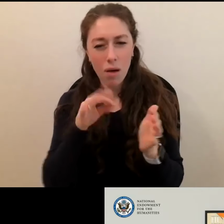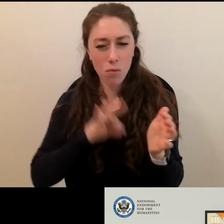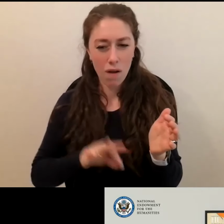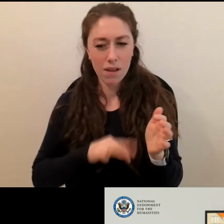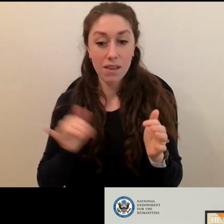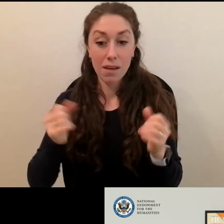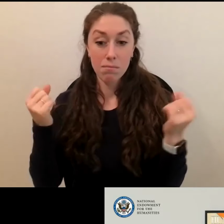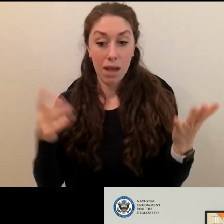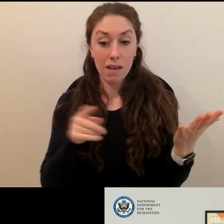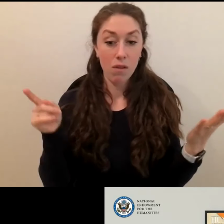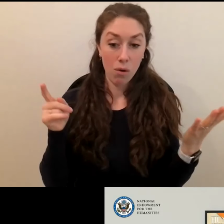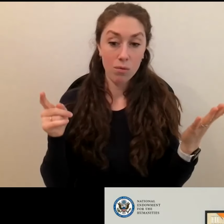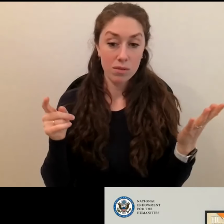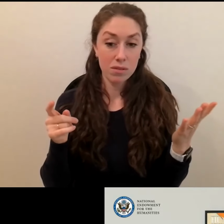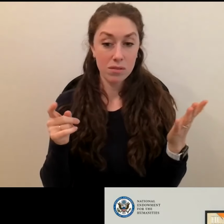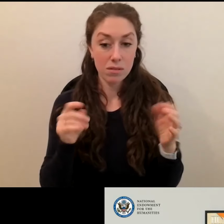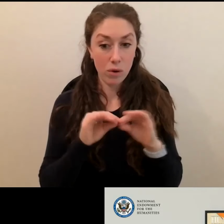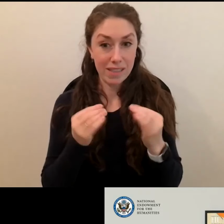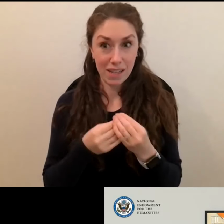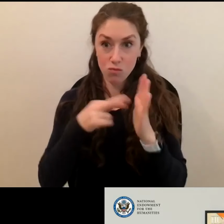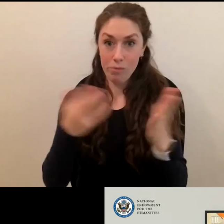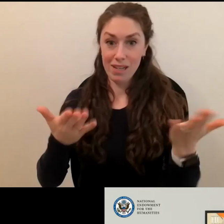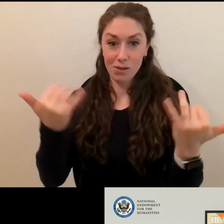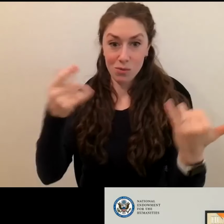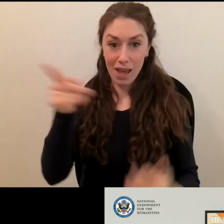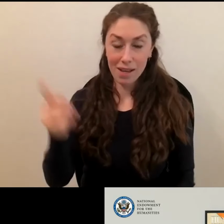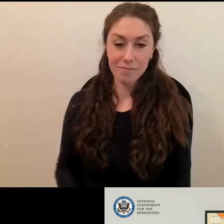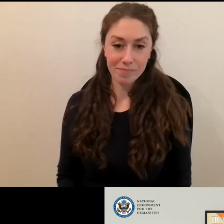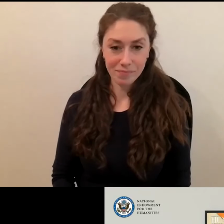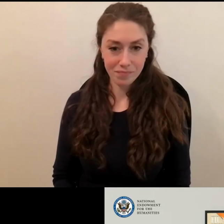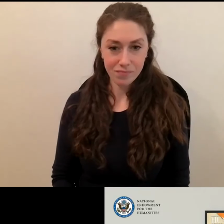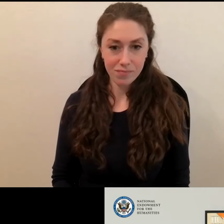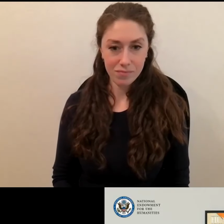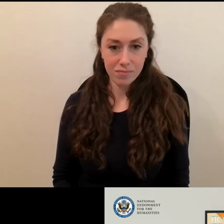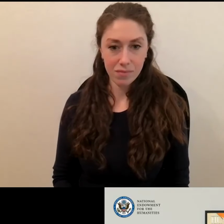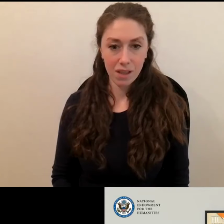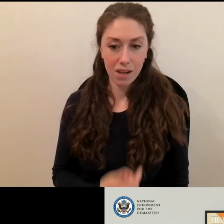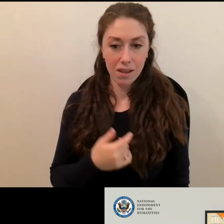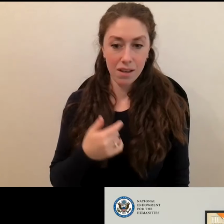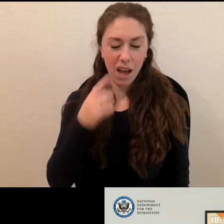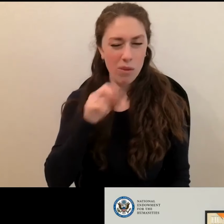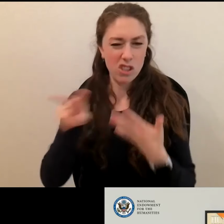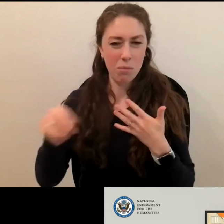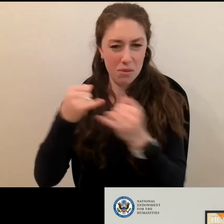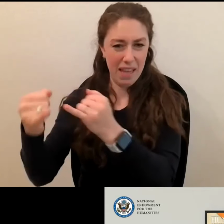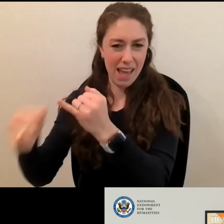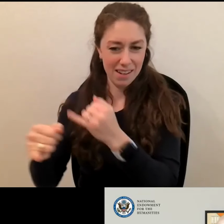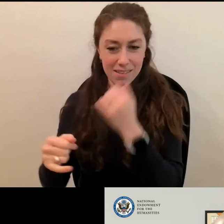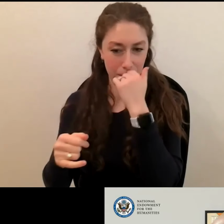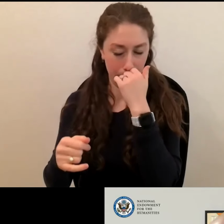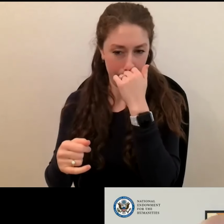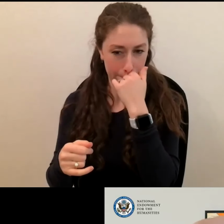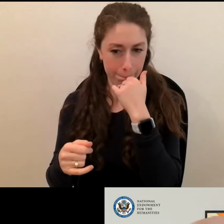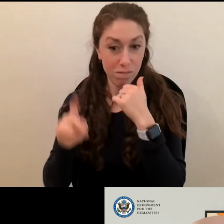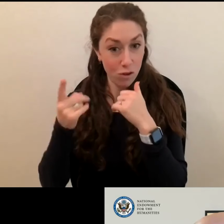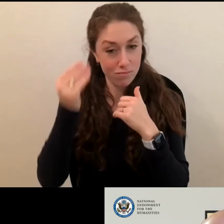the organizations represented here today. So I'm sort of going to cut to the end and say first and say that